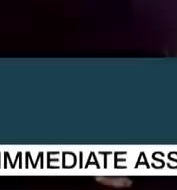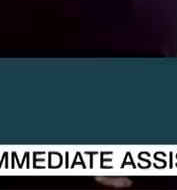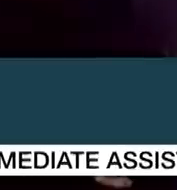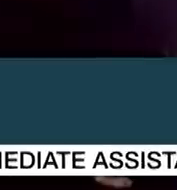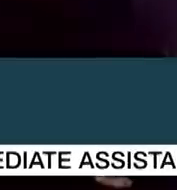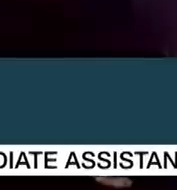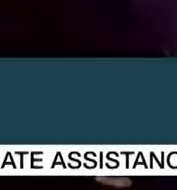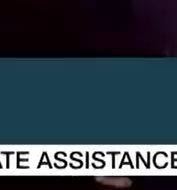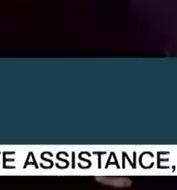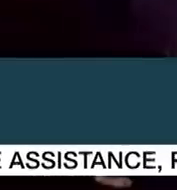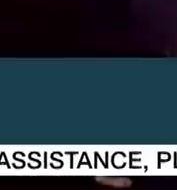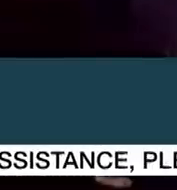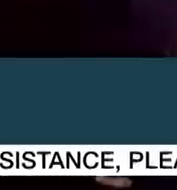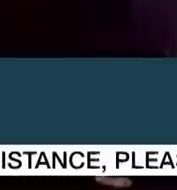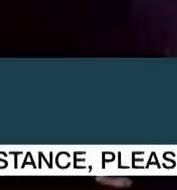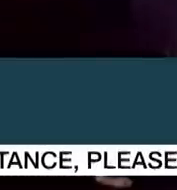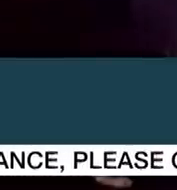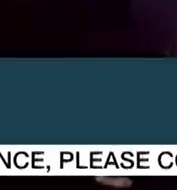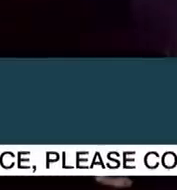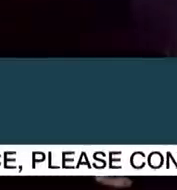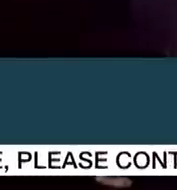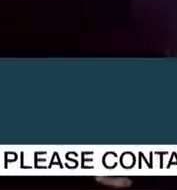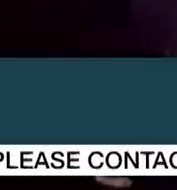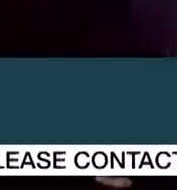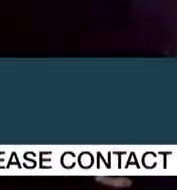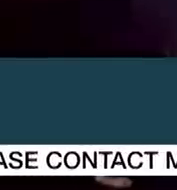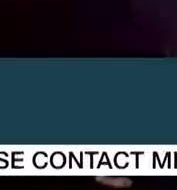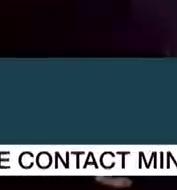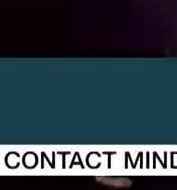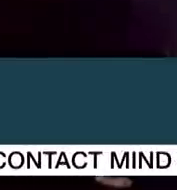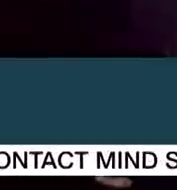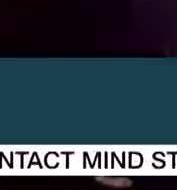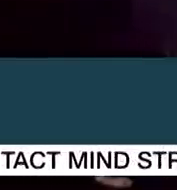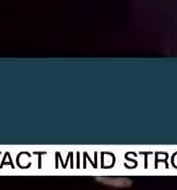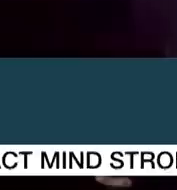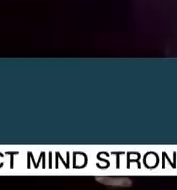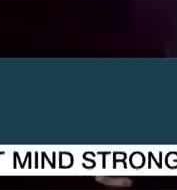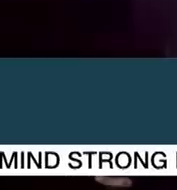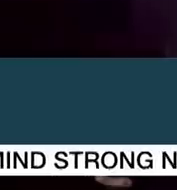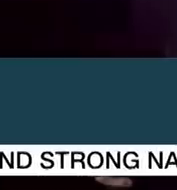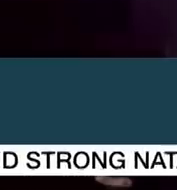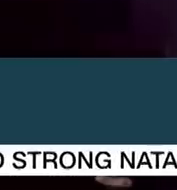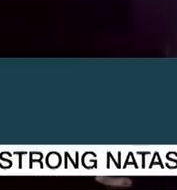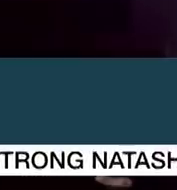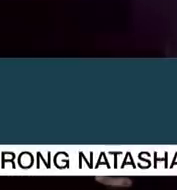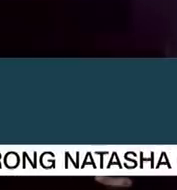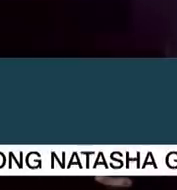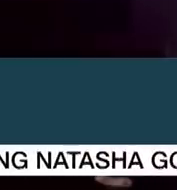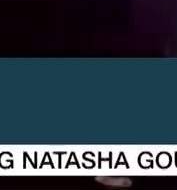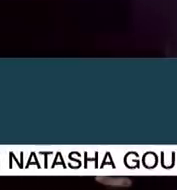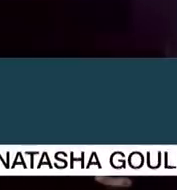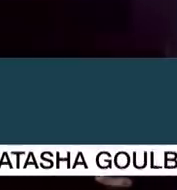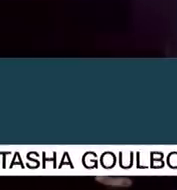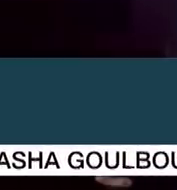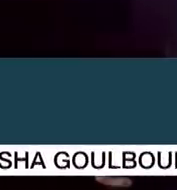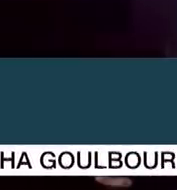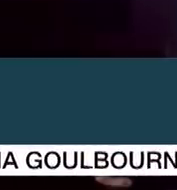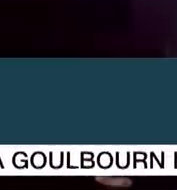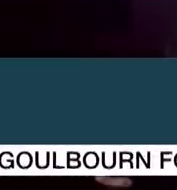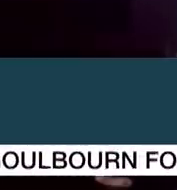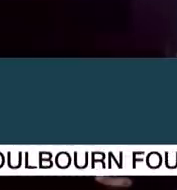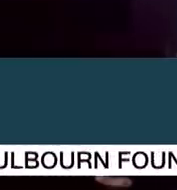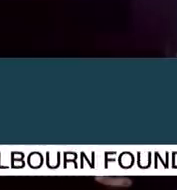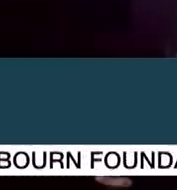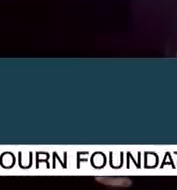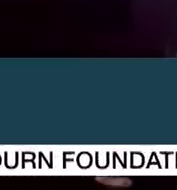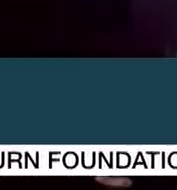Yes. All right. So Attorney Guanzon, the decision, it's finally out, voting 2-0, allowing Marcos Jr.